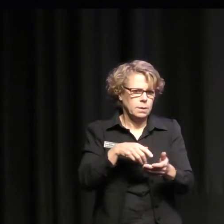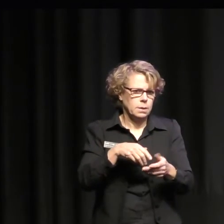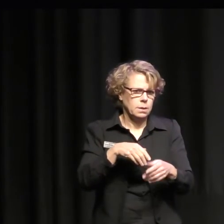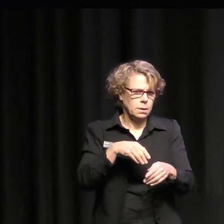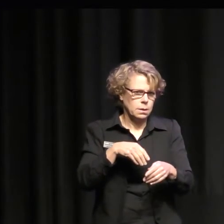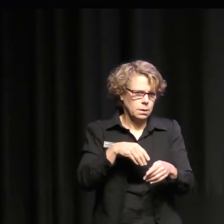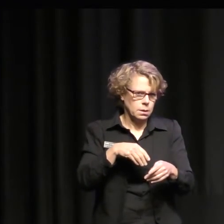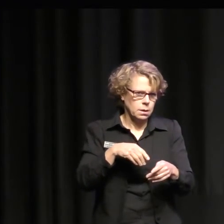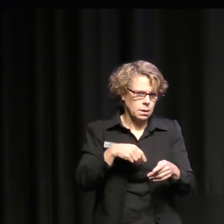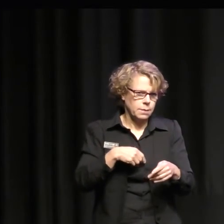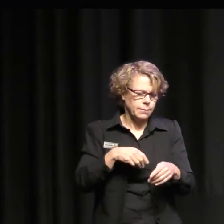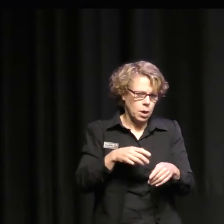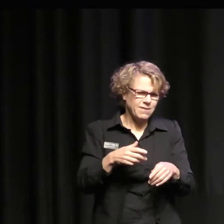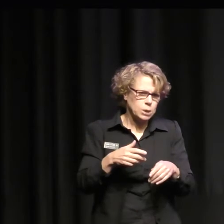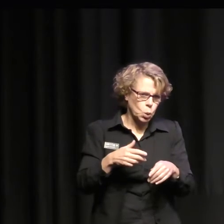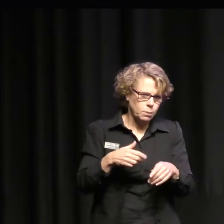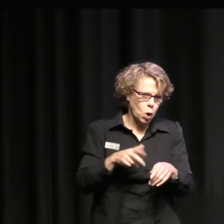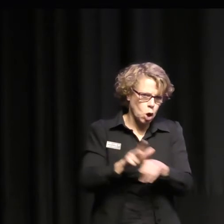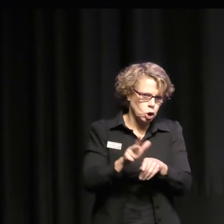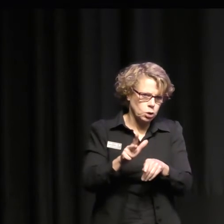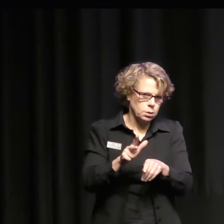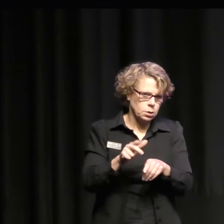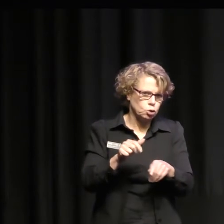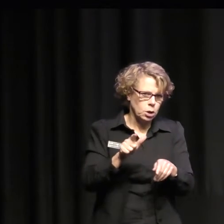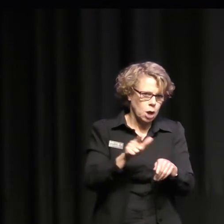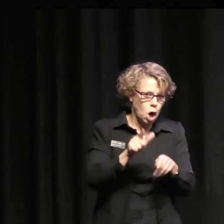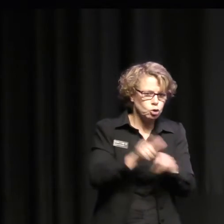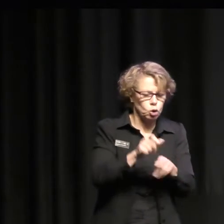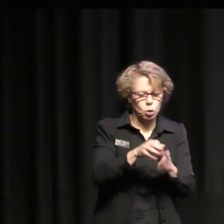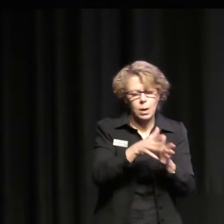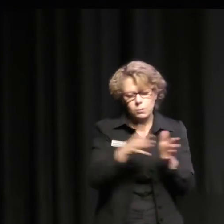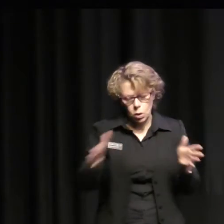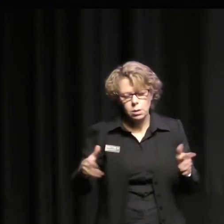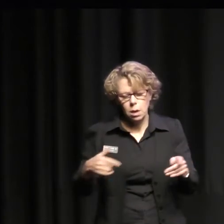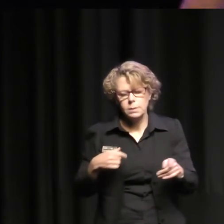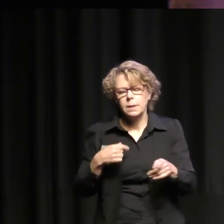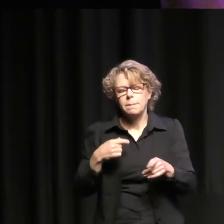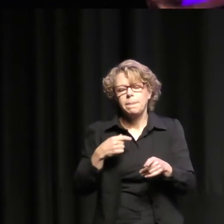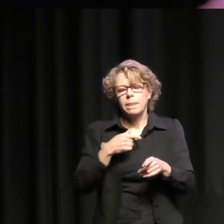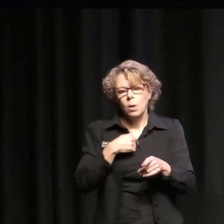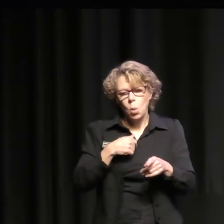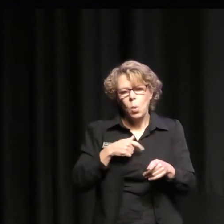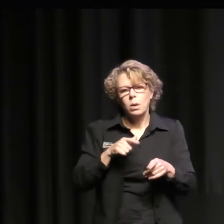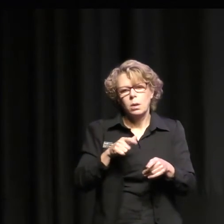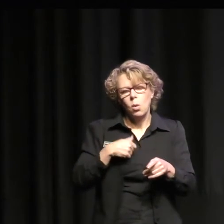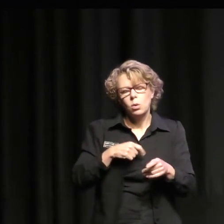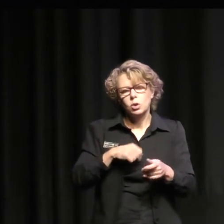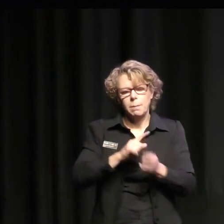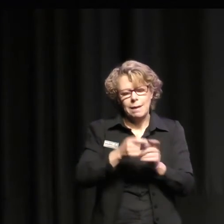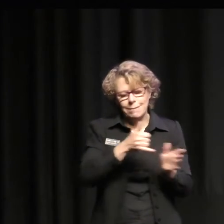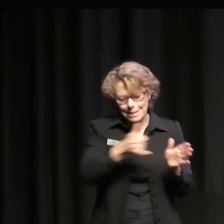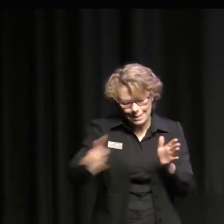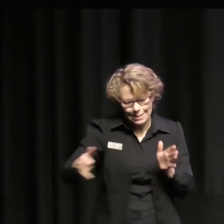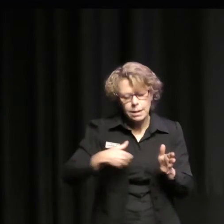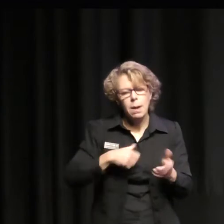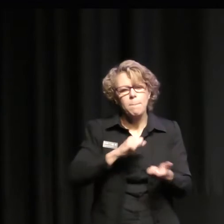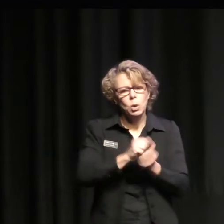cultural rights advancing. The 19th century was the century of political rights